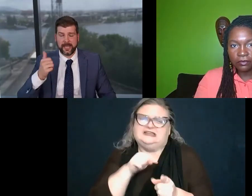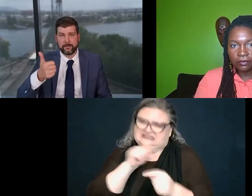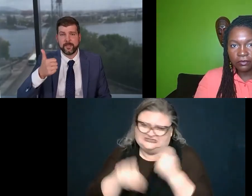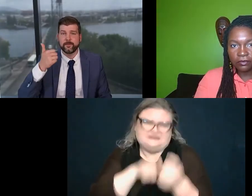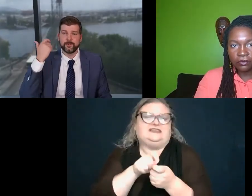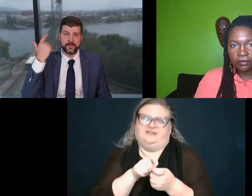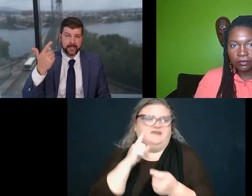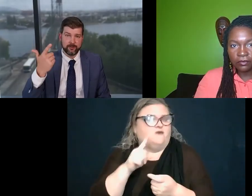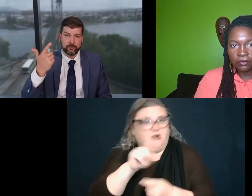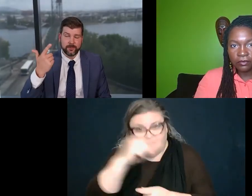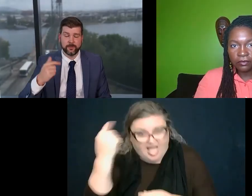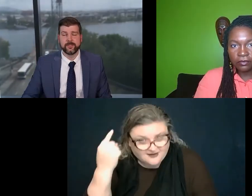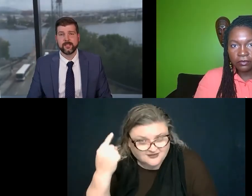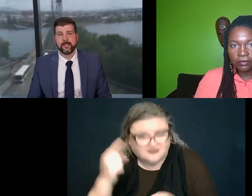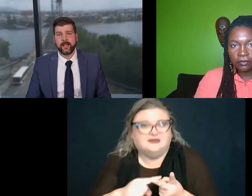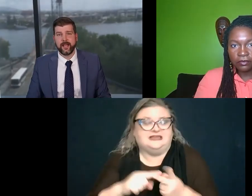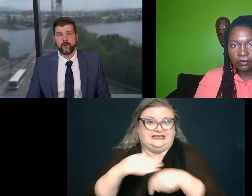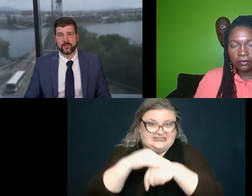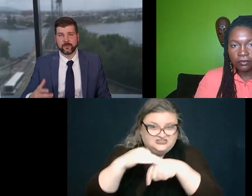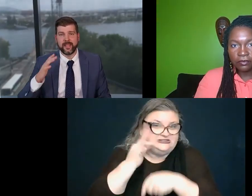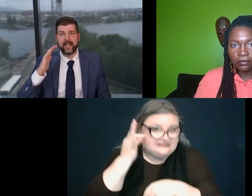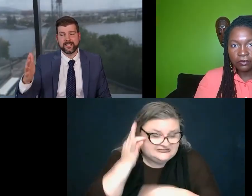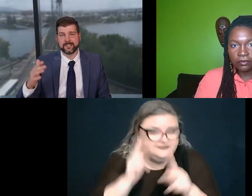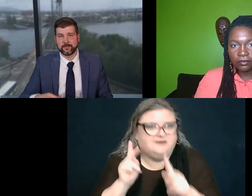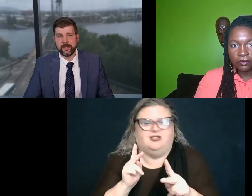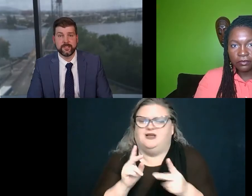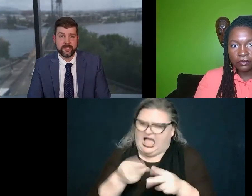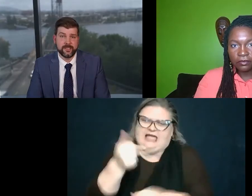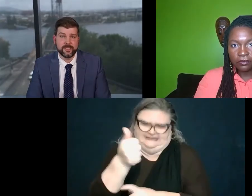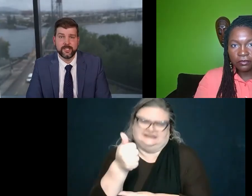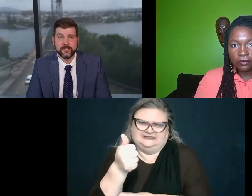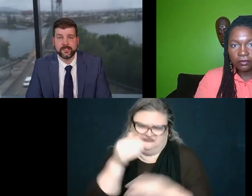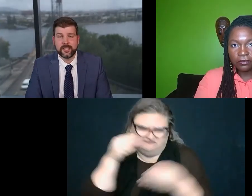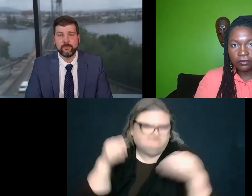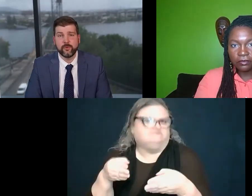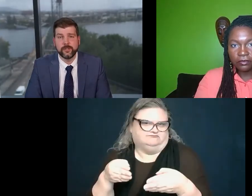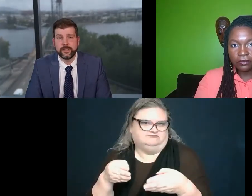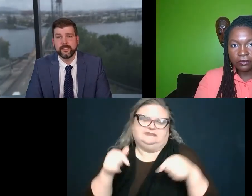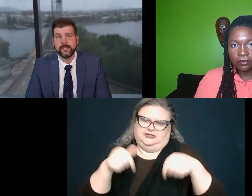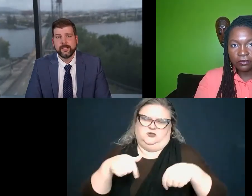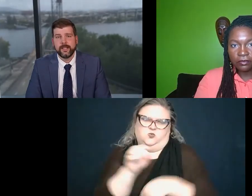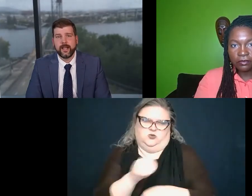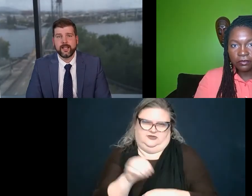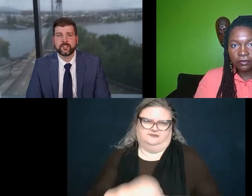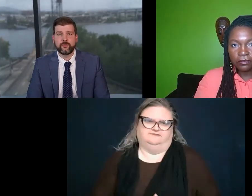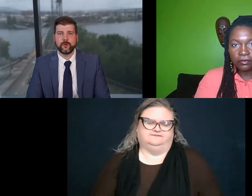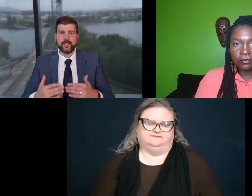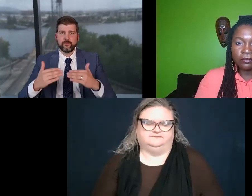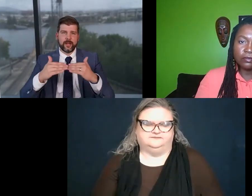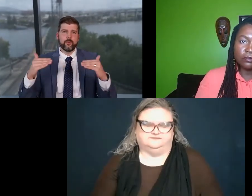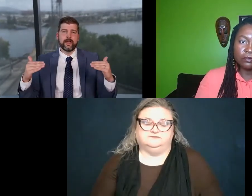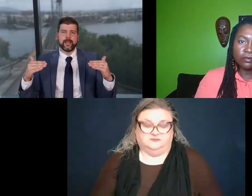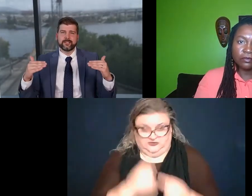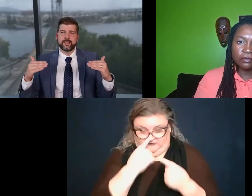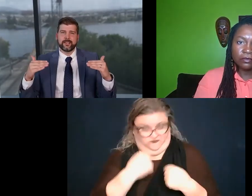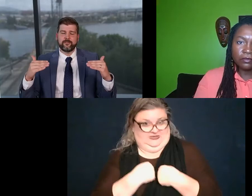to Black people, Native people, are some of the highest disparities, at least here in the state of Oregon. And so for me